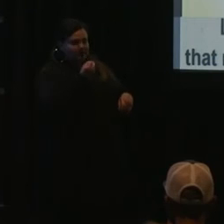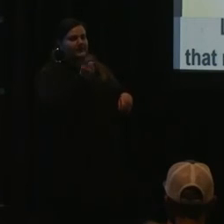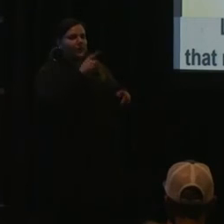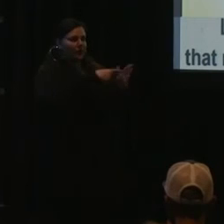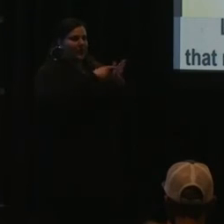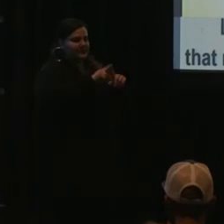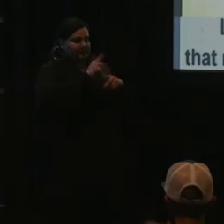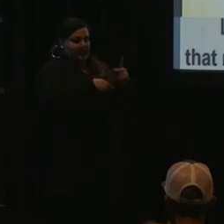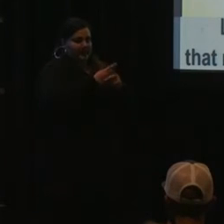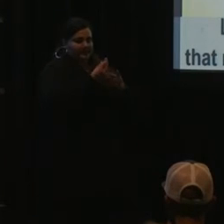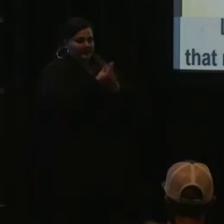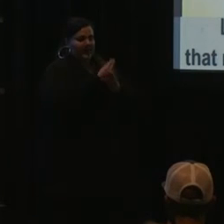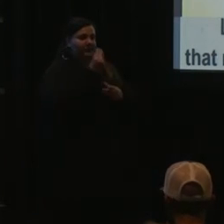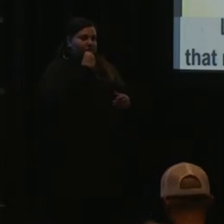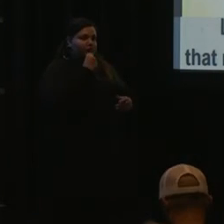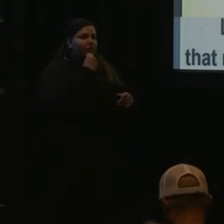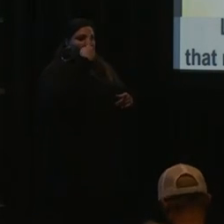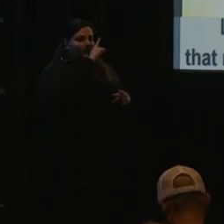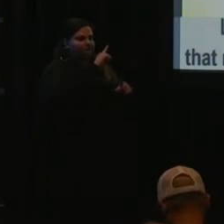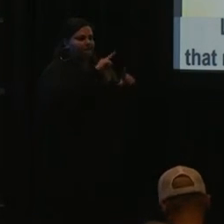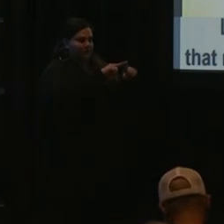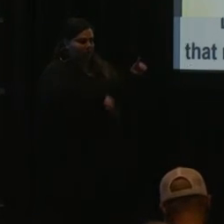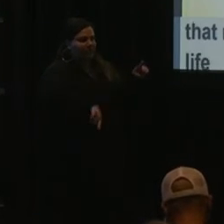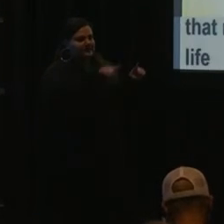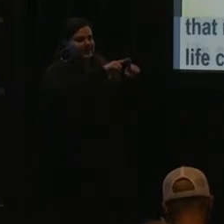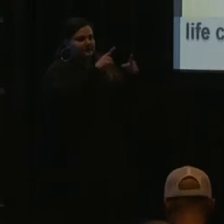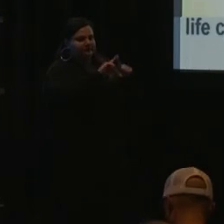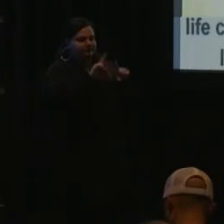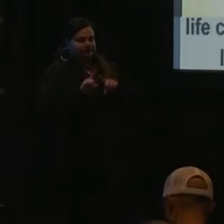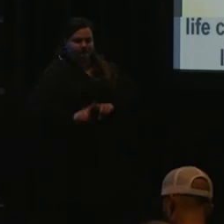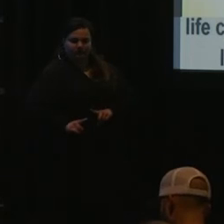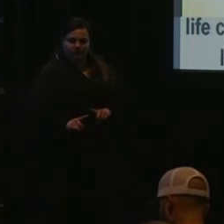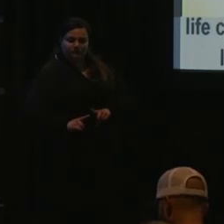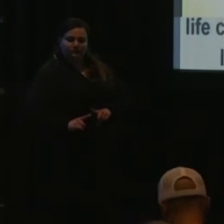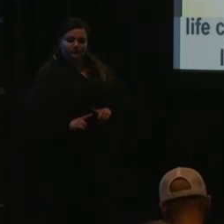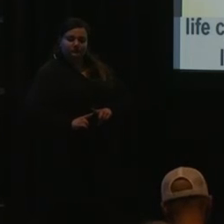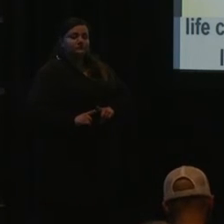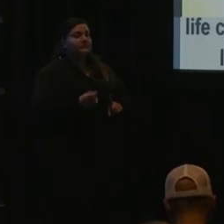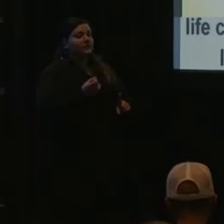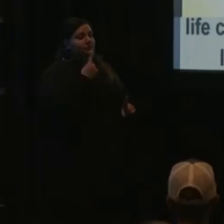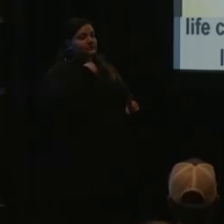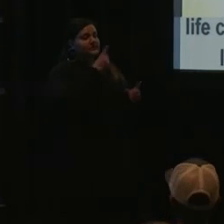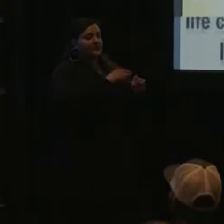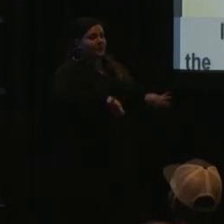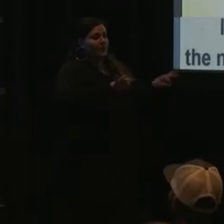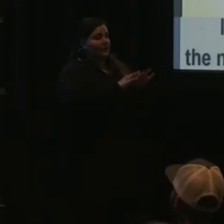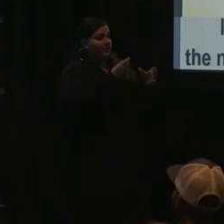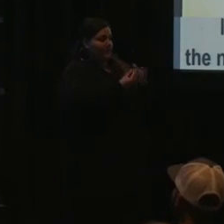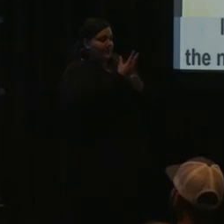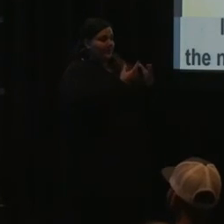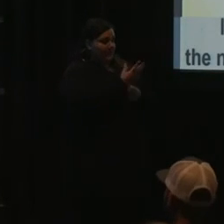It's important that if we're using these plants, we understand the needs of their full life cycle. If we were to get rid of